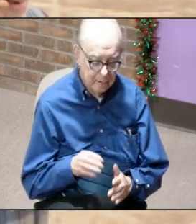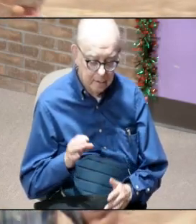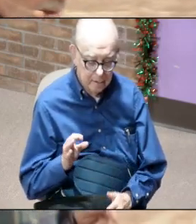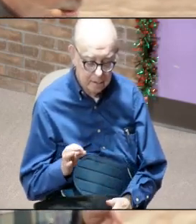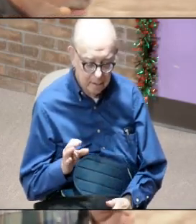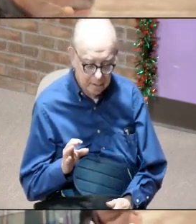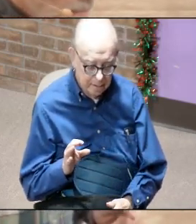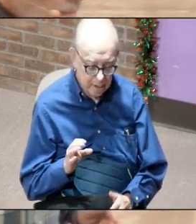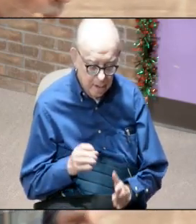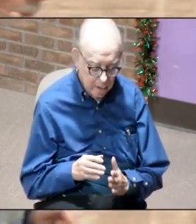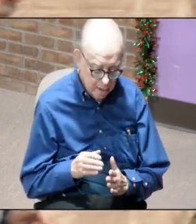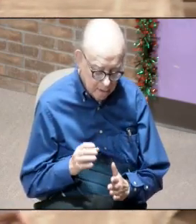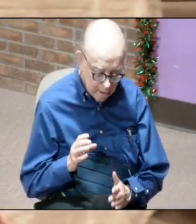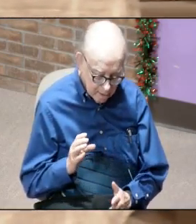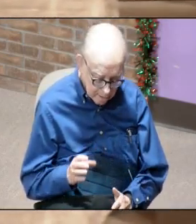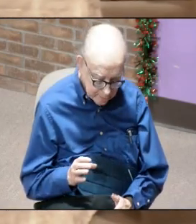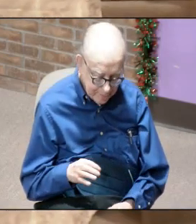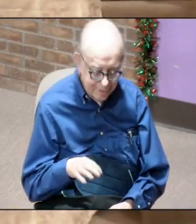999,999.